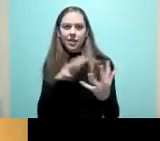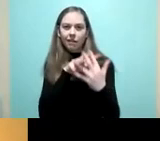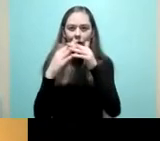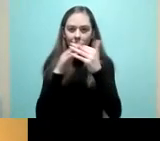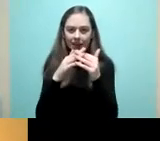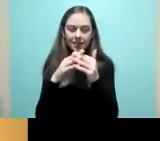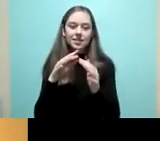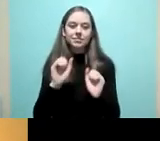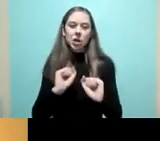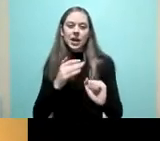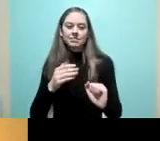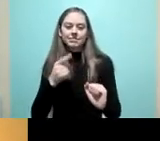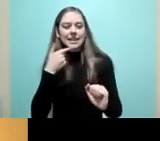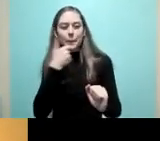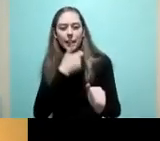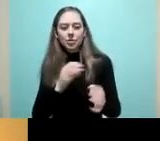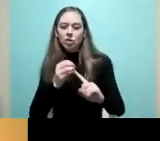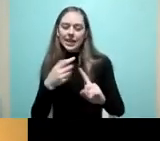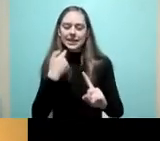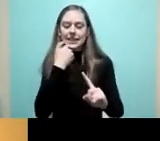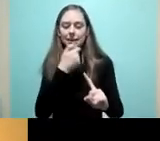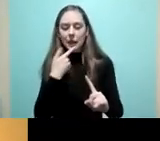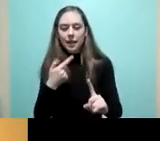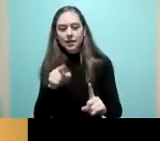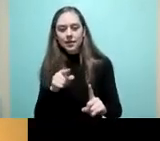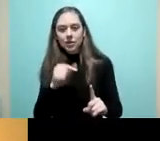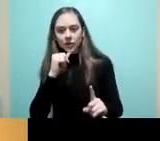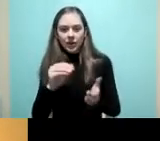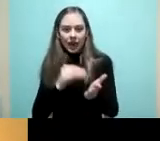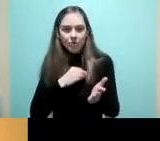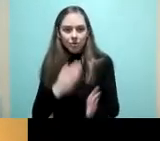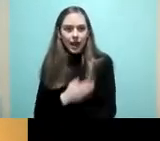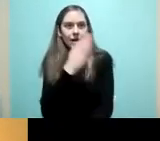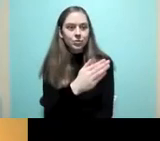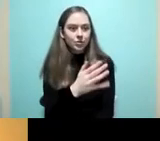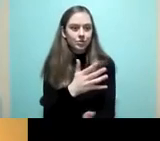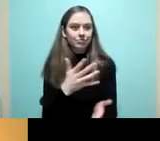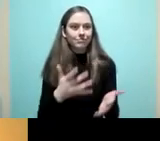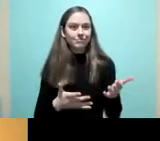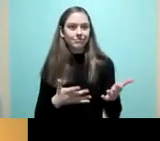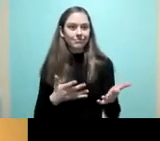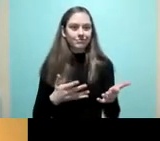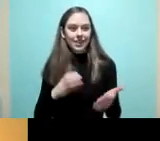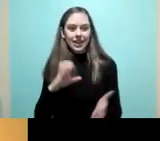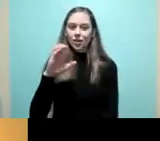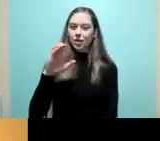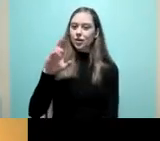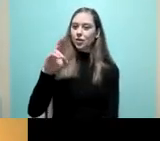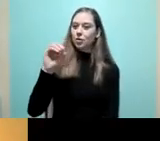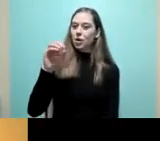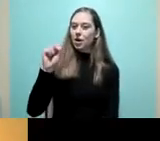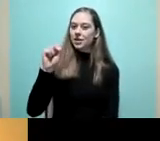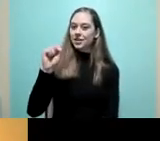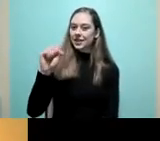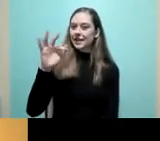simple. You don't have to go out there now and be some sort of a CrossFit expert or anything like